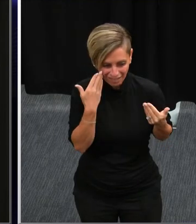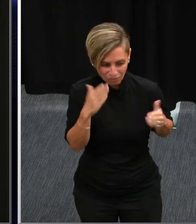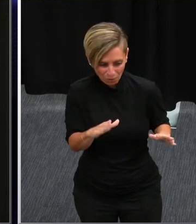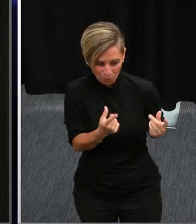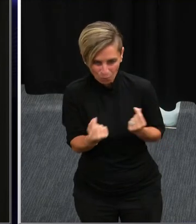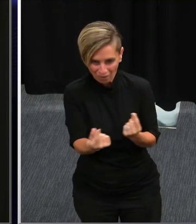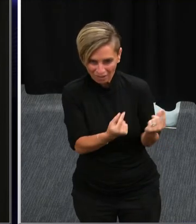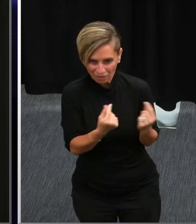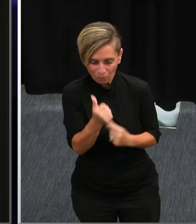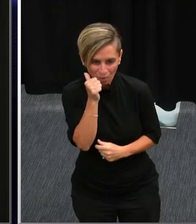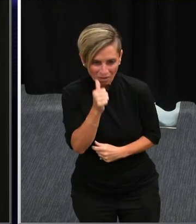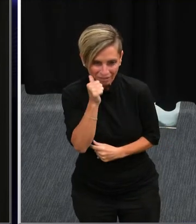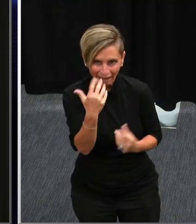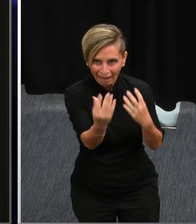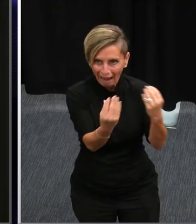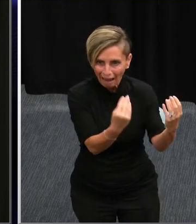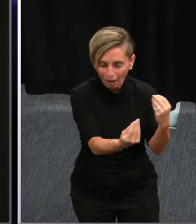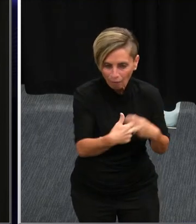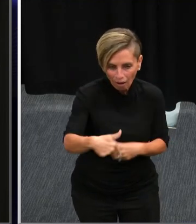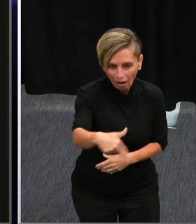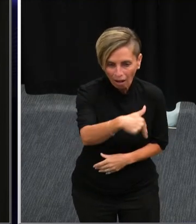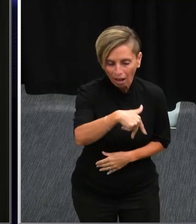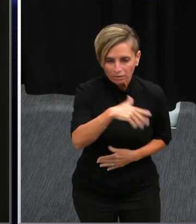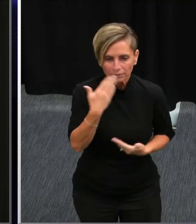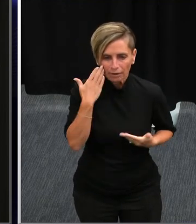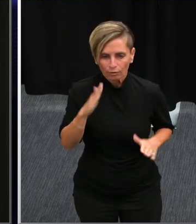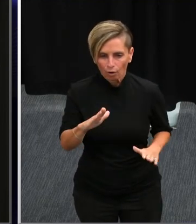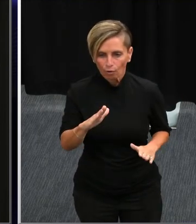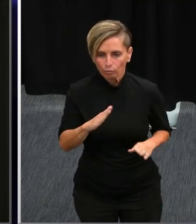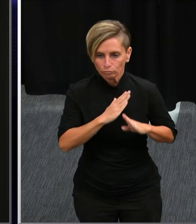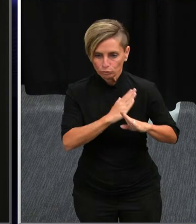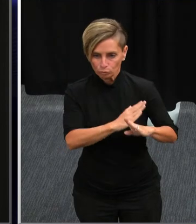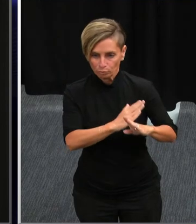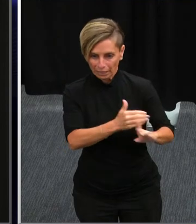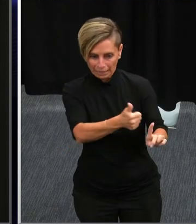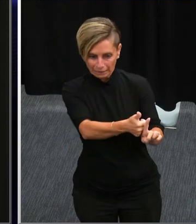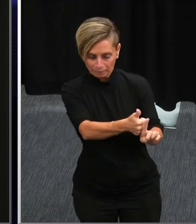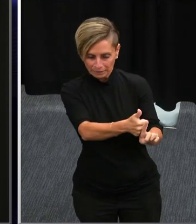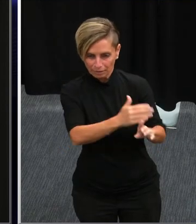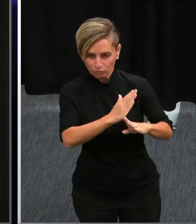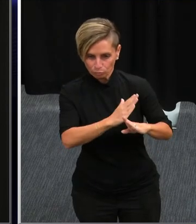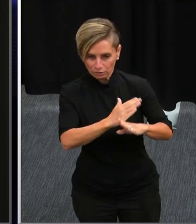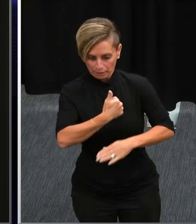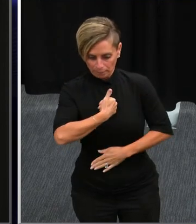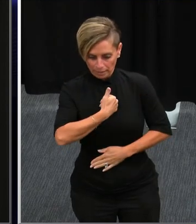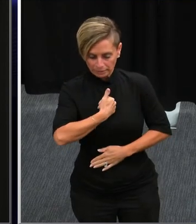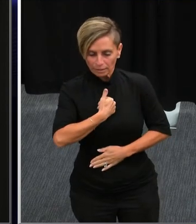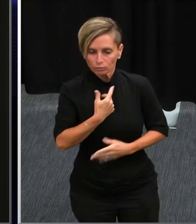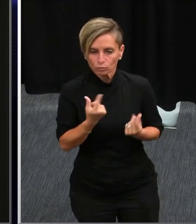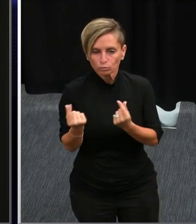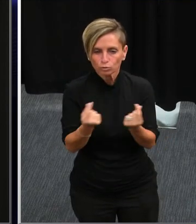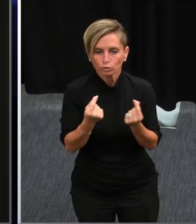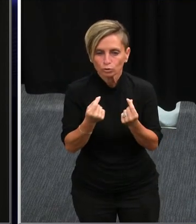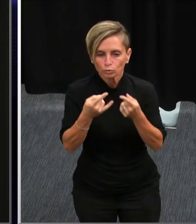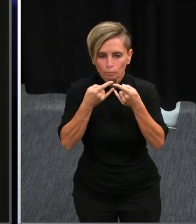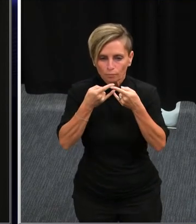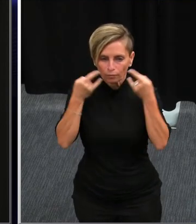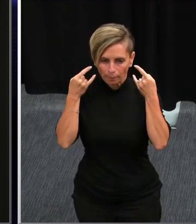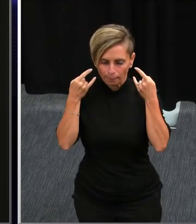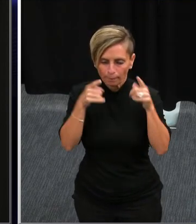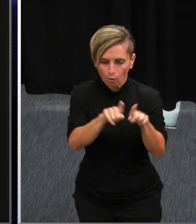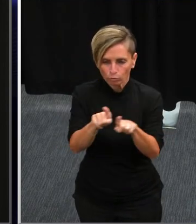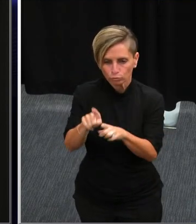to. And so to protect myself or to protect them, I'm going to wear my face covering and I'm going to make sure that while I'm in that house, I'm going to social distance.